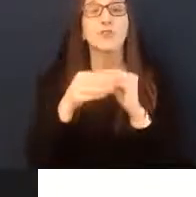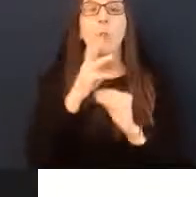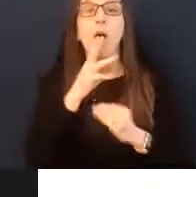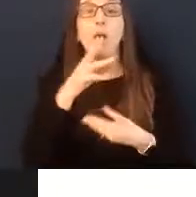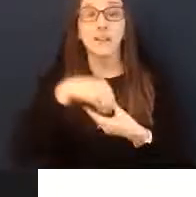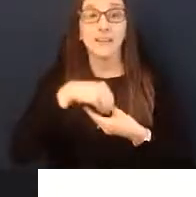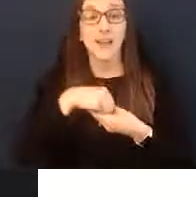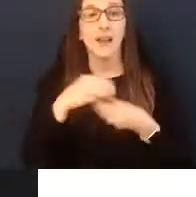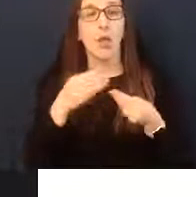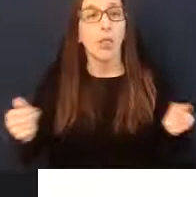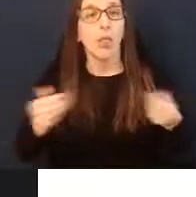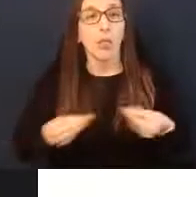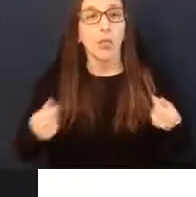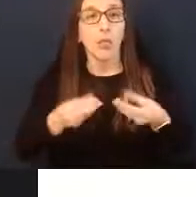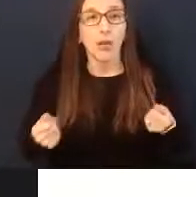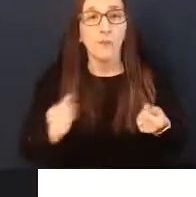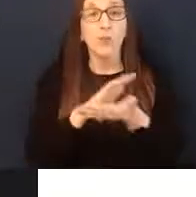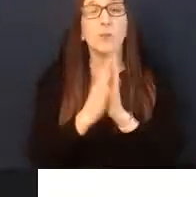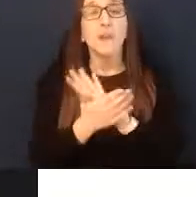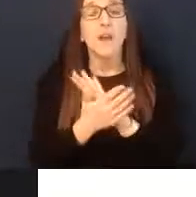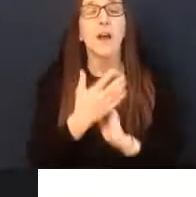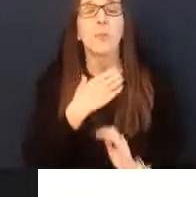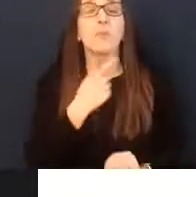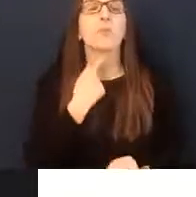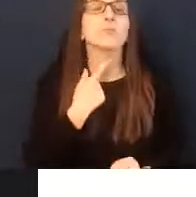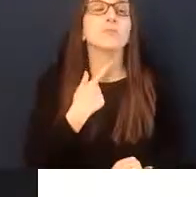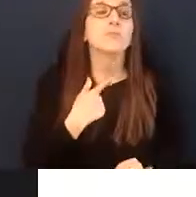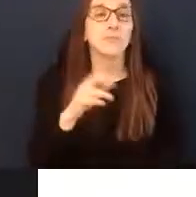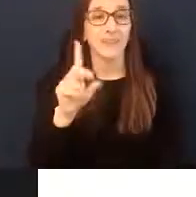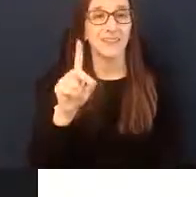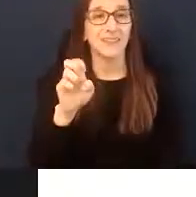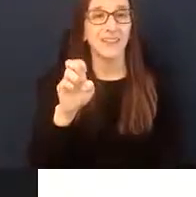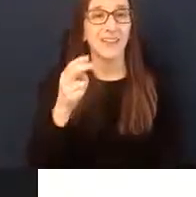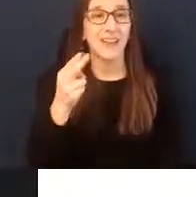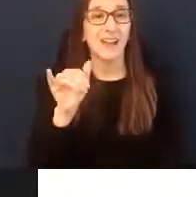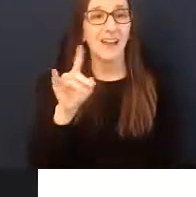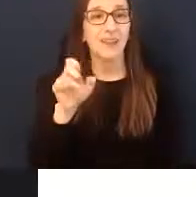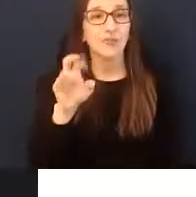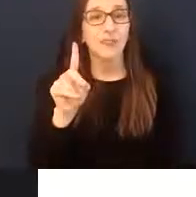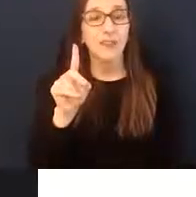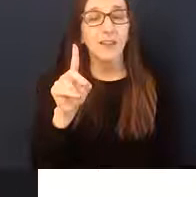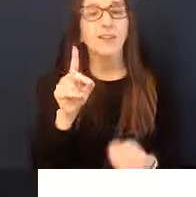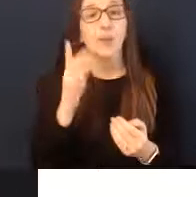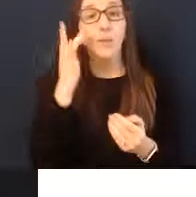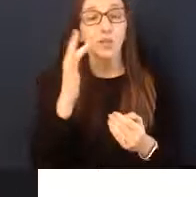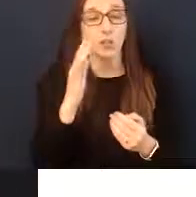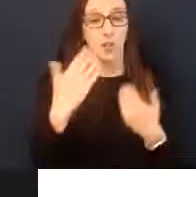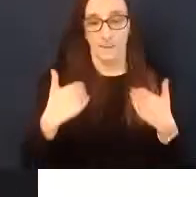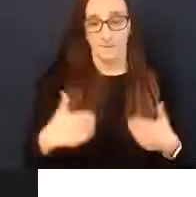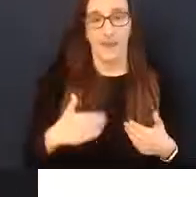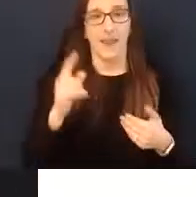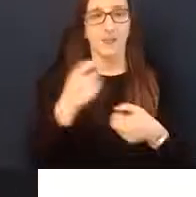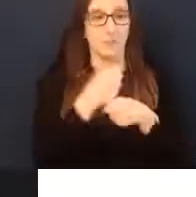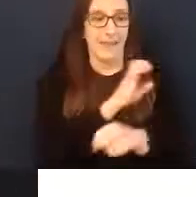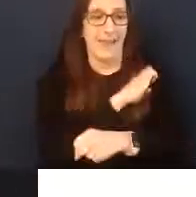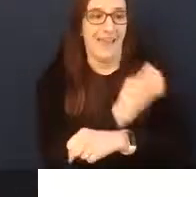is causing dehydration because your body is having to make energy from something that's not